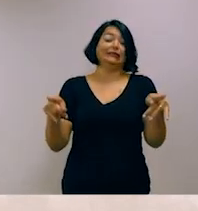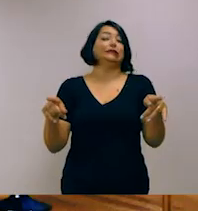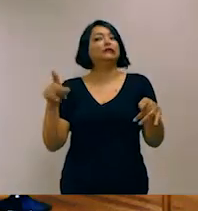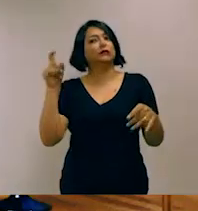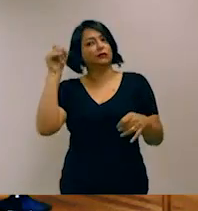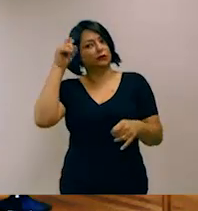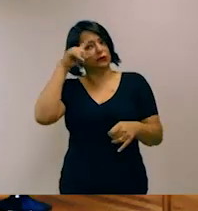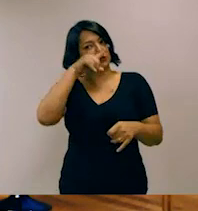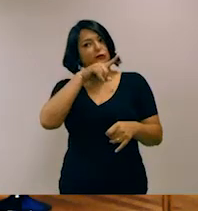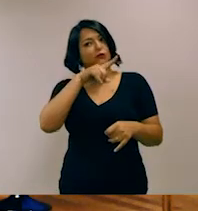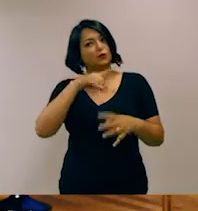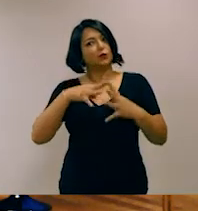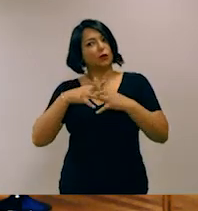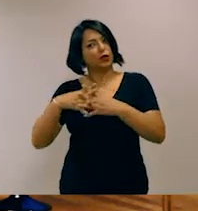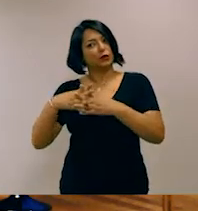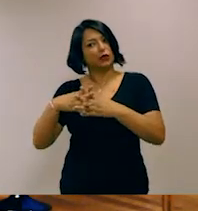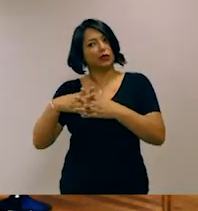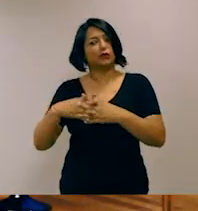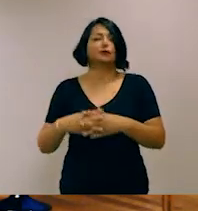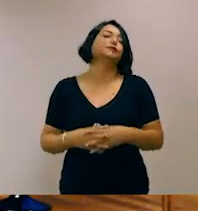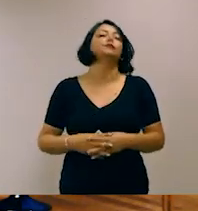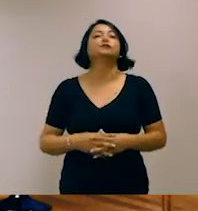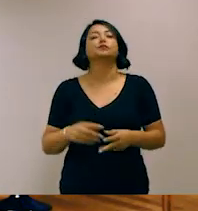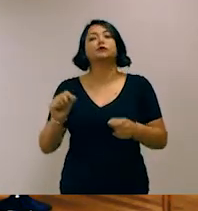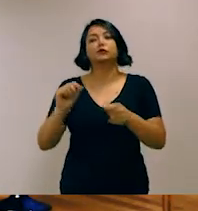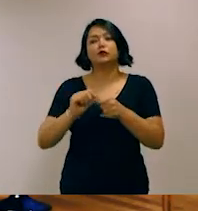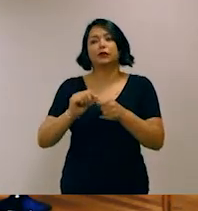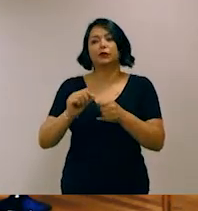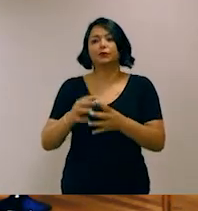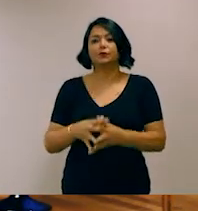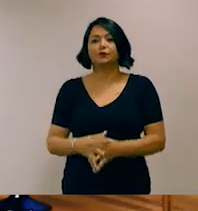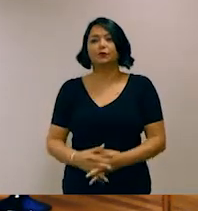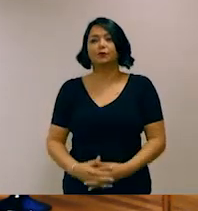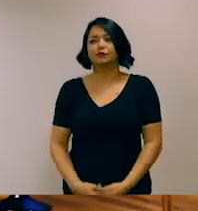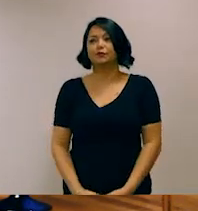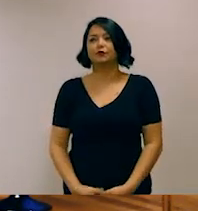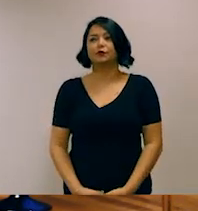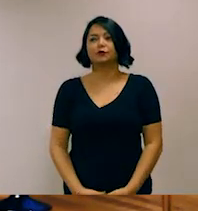simple, but in reality, it was really complicated.